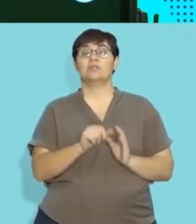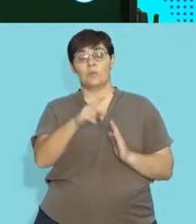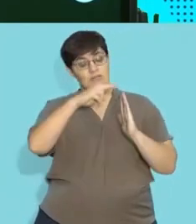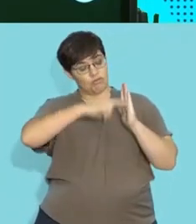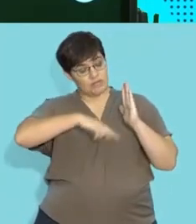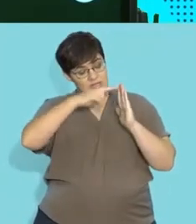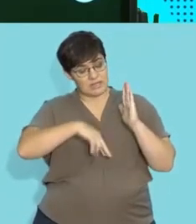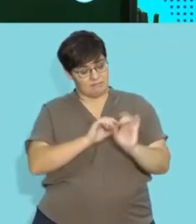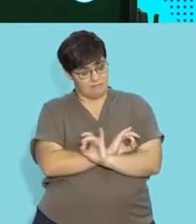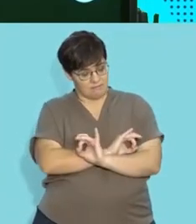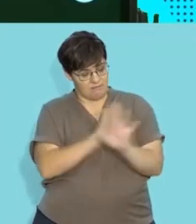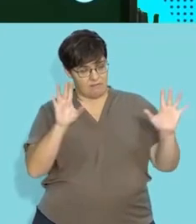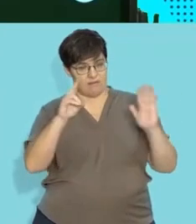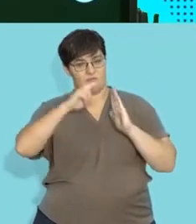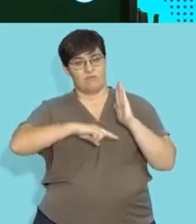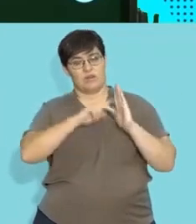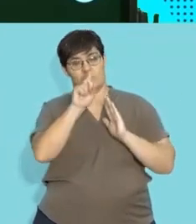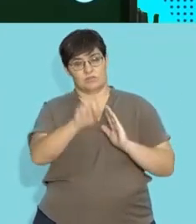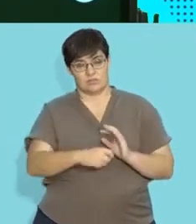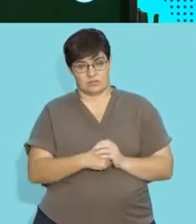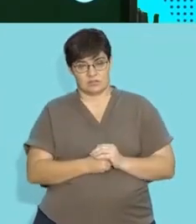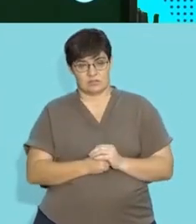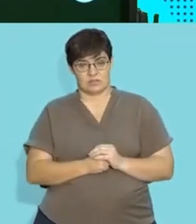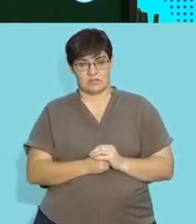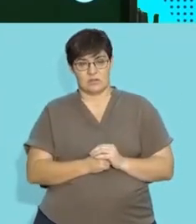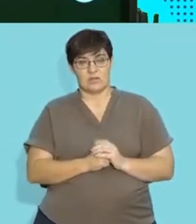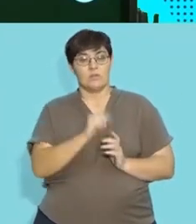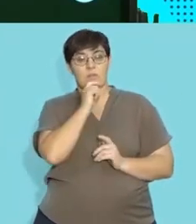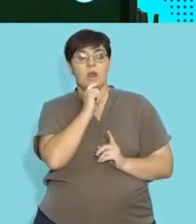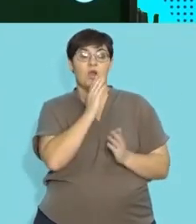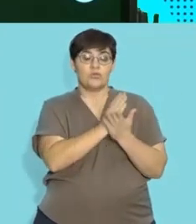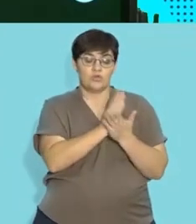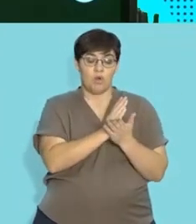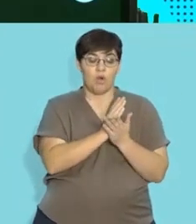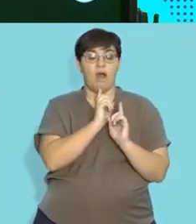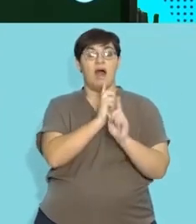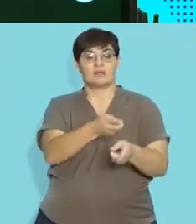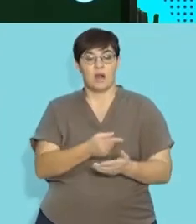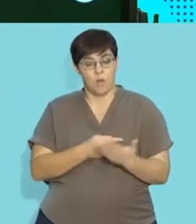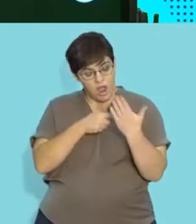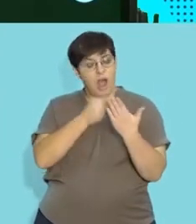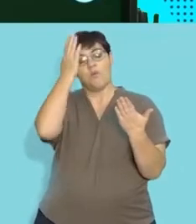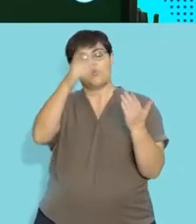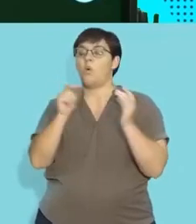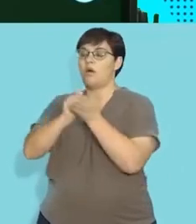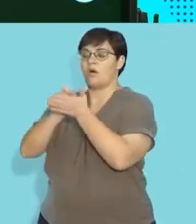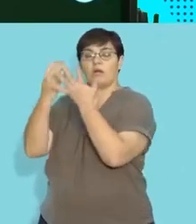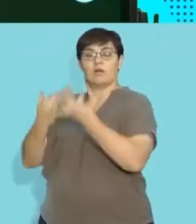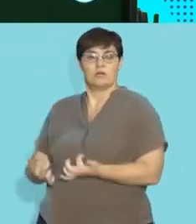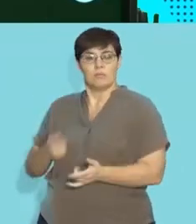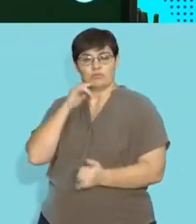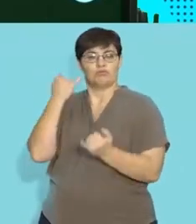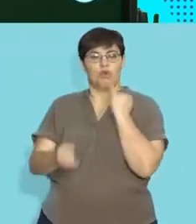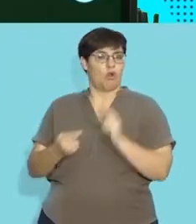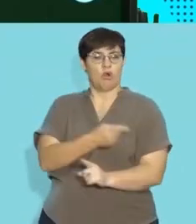thoroughly and ensure that you're answering the right question. Sometimes we want to answer the questions, but we're answering the